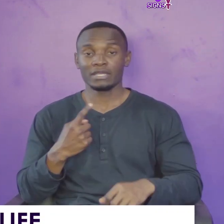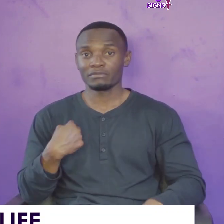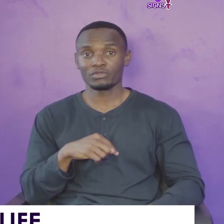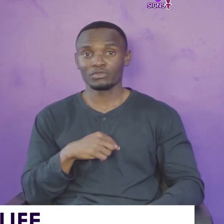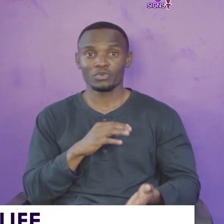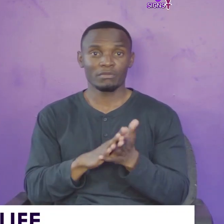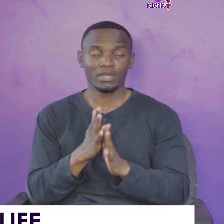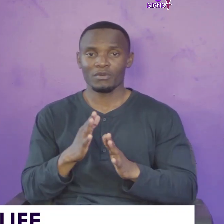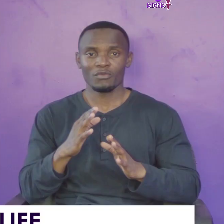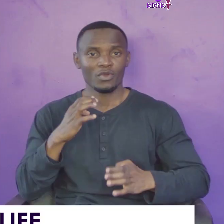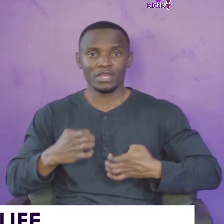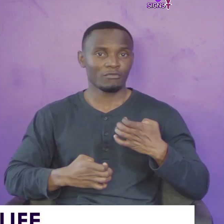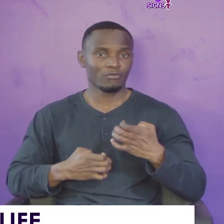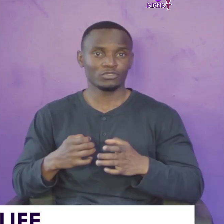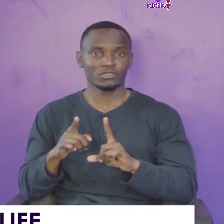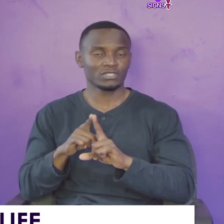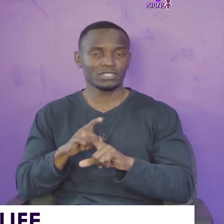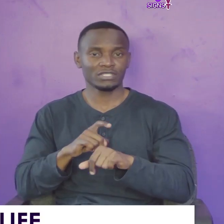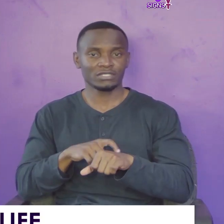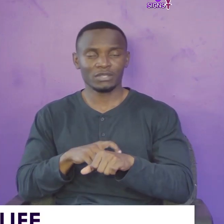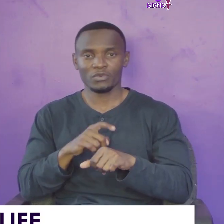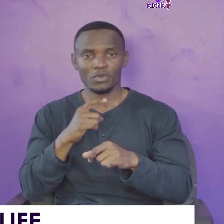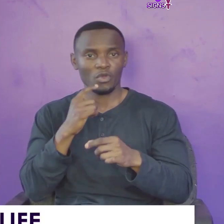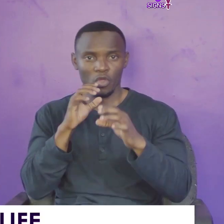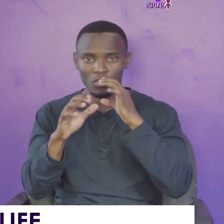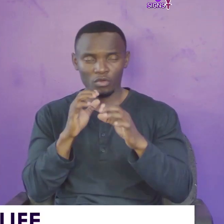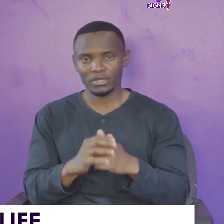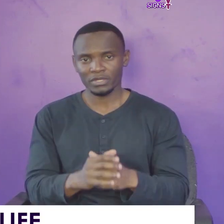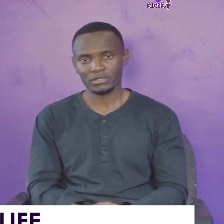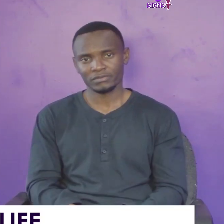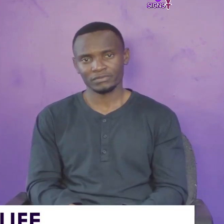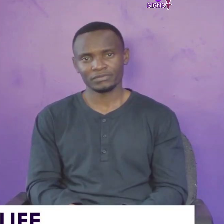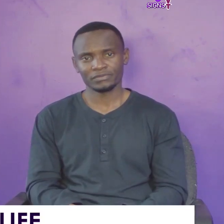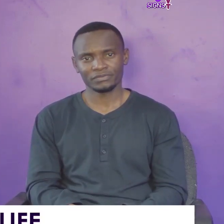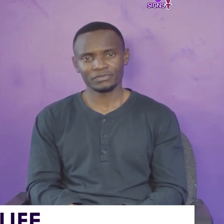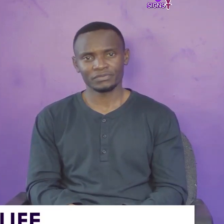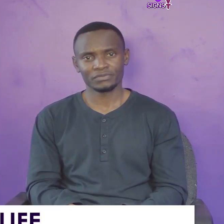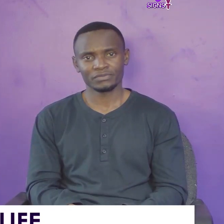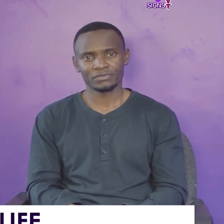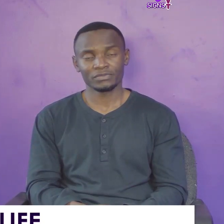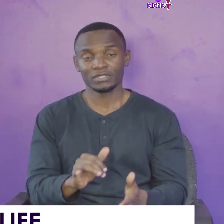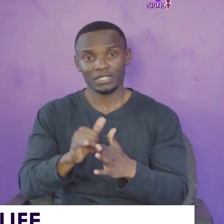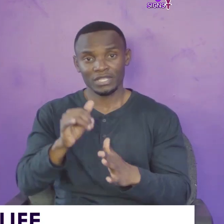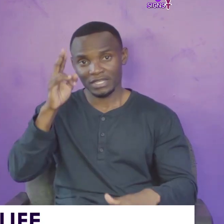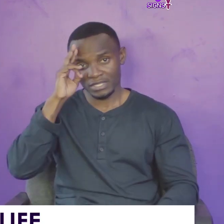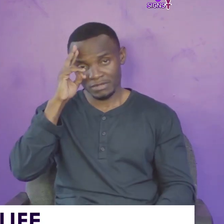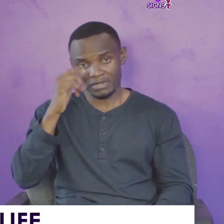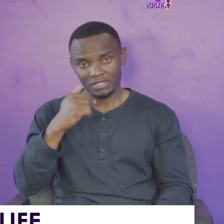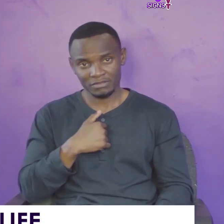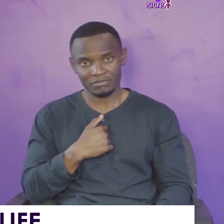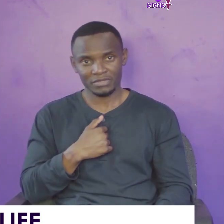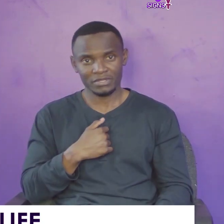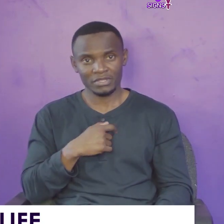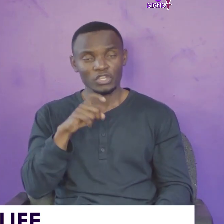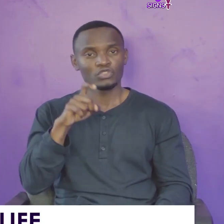communicating, right? True. Yeah. I do. Yeah. That reminds me, you need to communicate your vision. Is vision